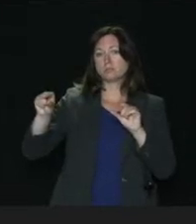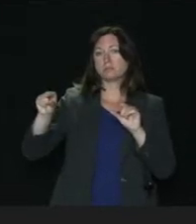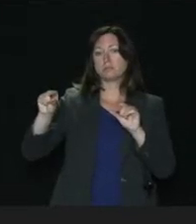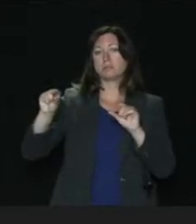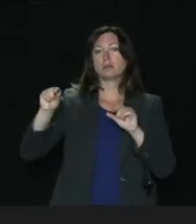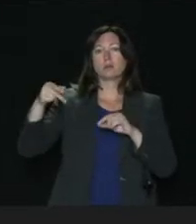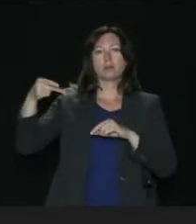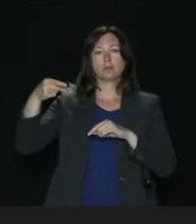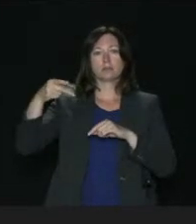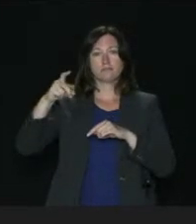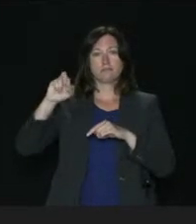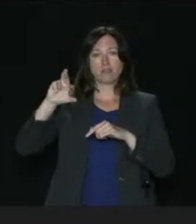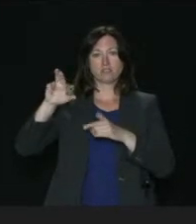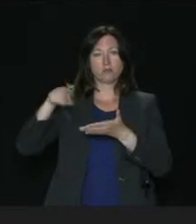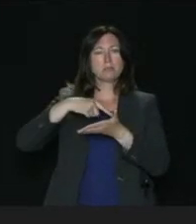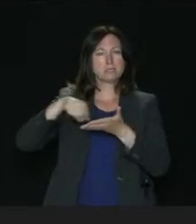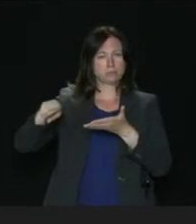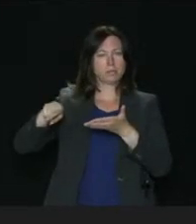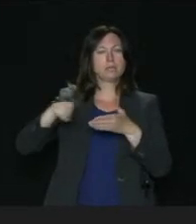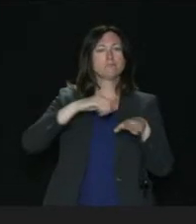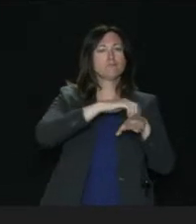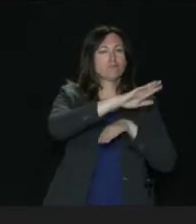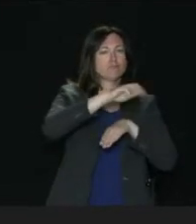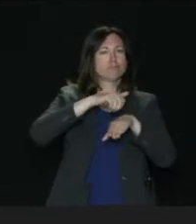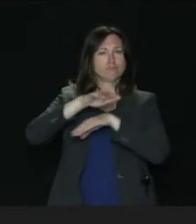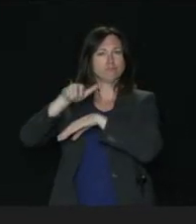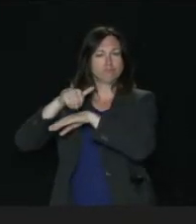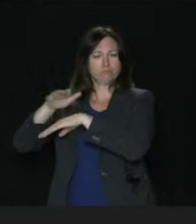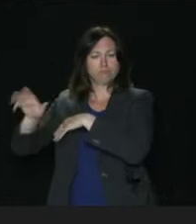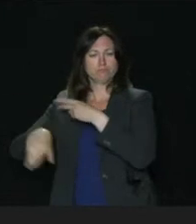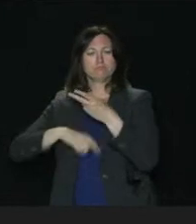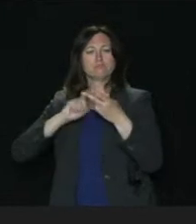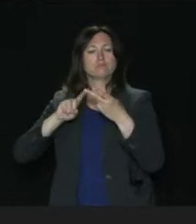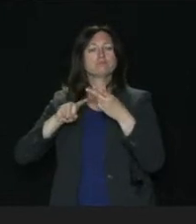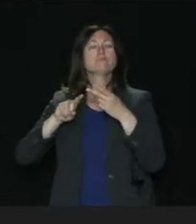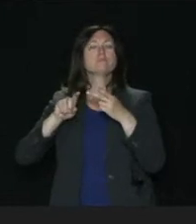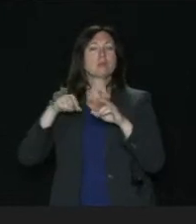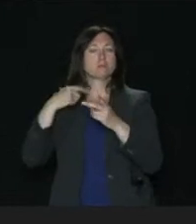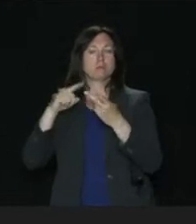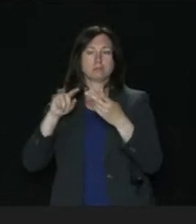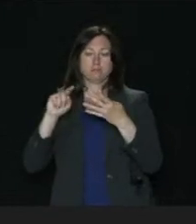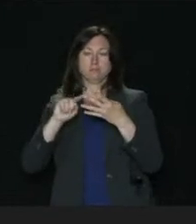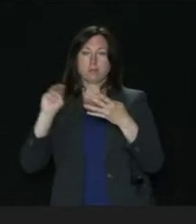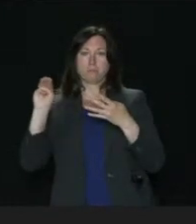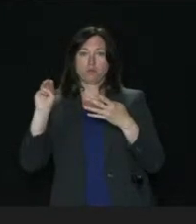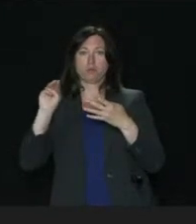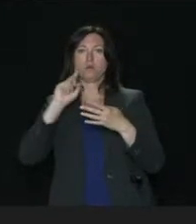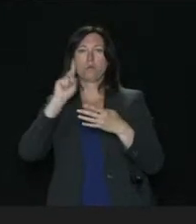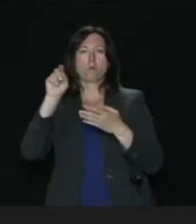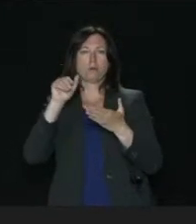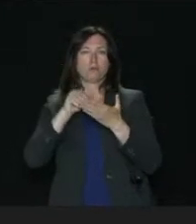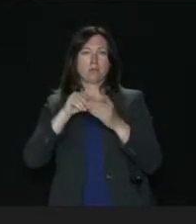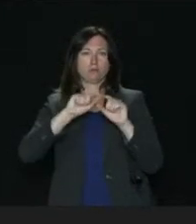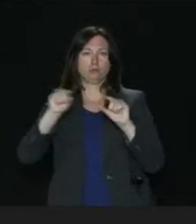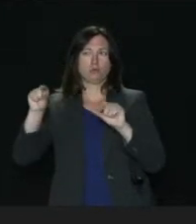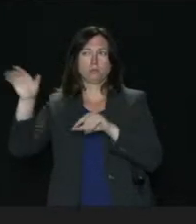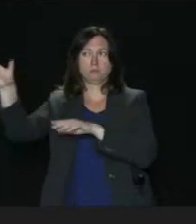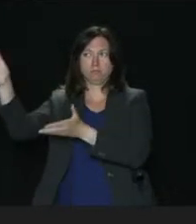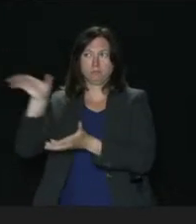was completed earlier this week, along with ongoing deliveries of nearly 100,000 doses of Moderna.